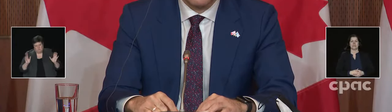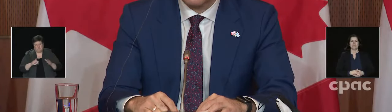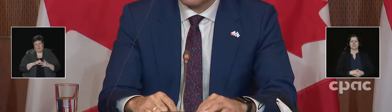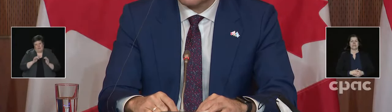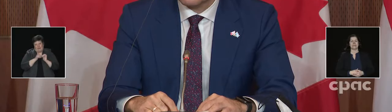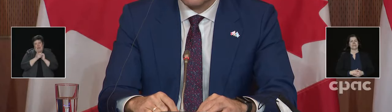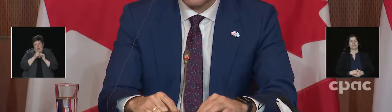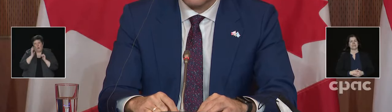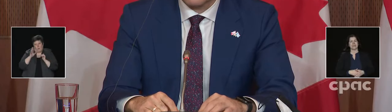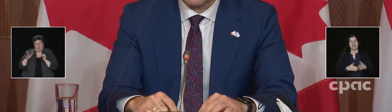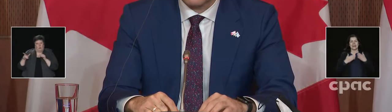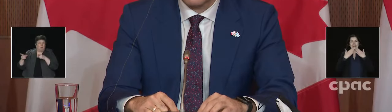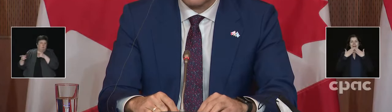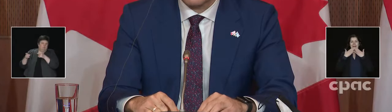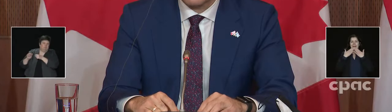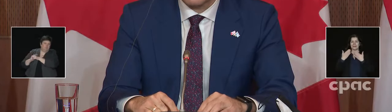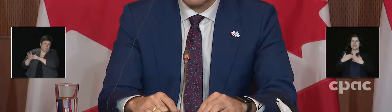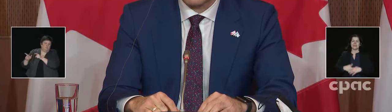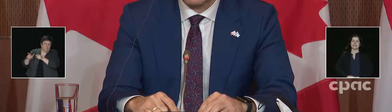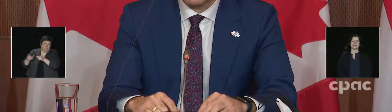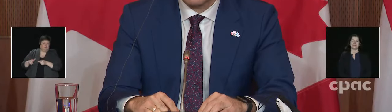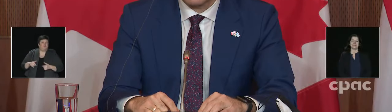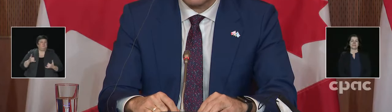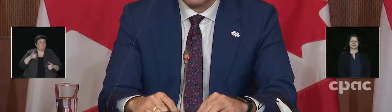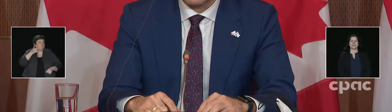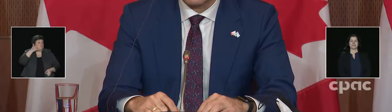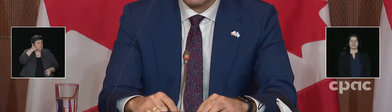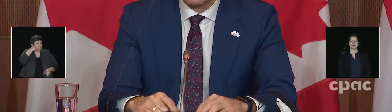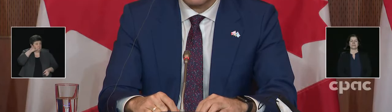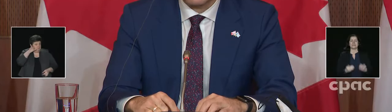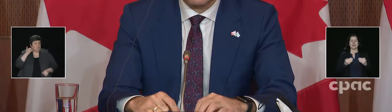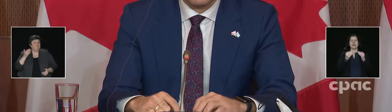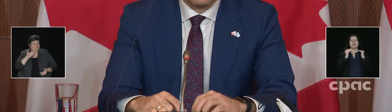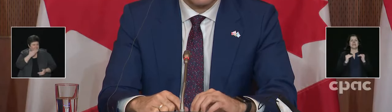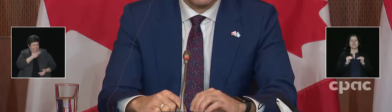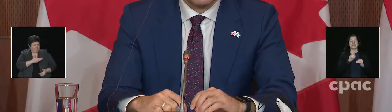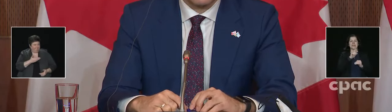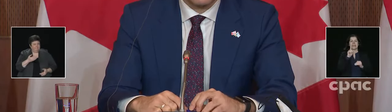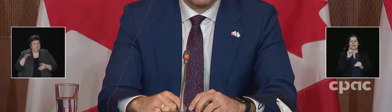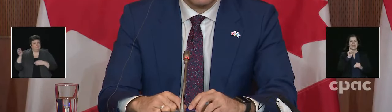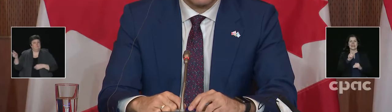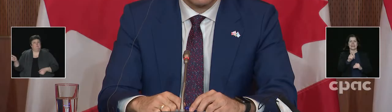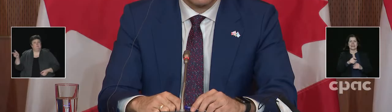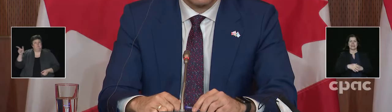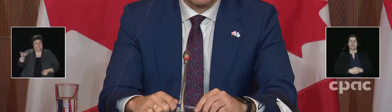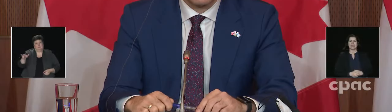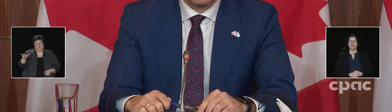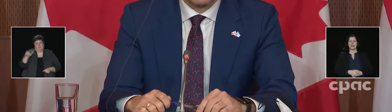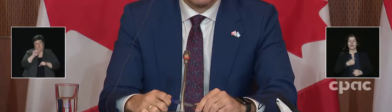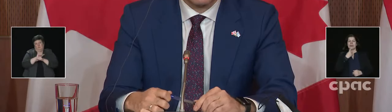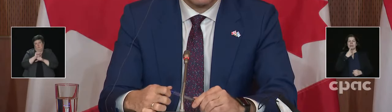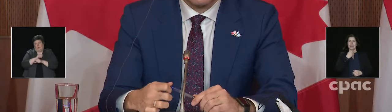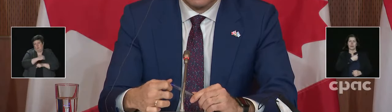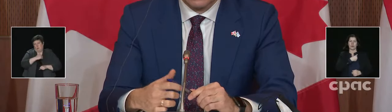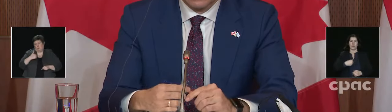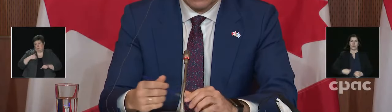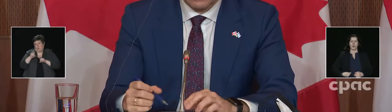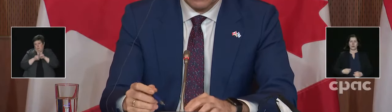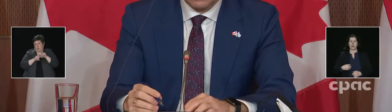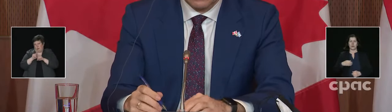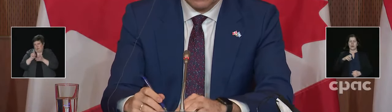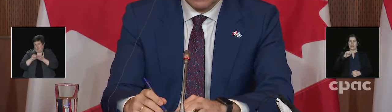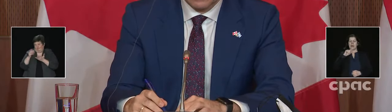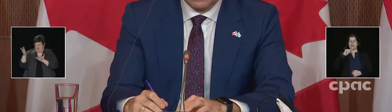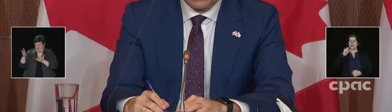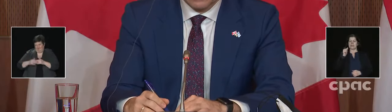Thank you. Merci. The next question is from Alex Ballingall from the Toronto Star. Please go ahead. Your line